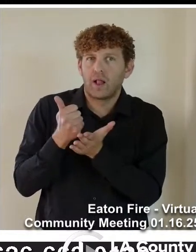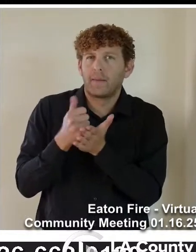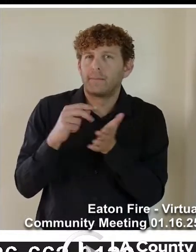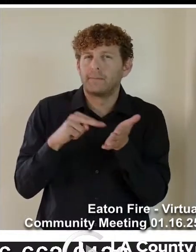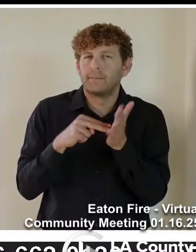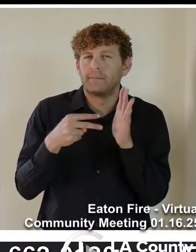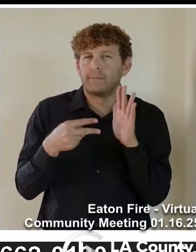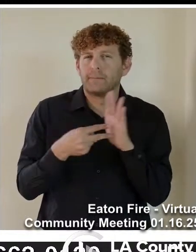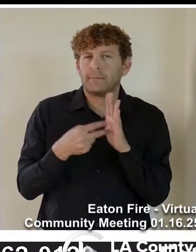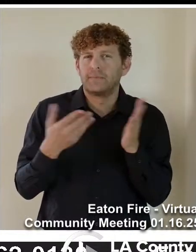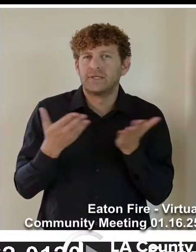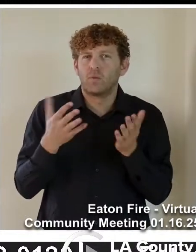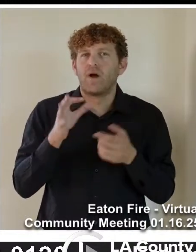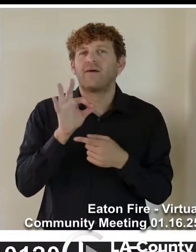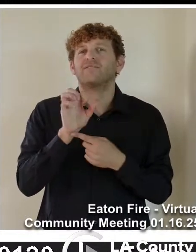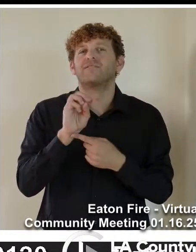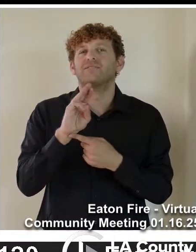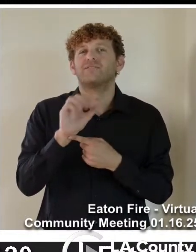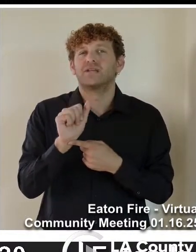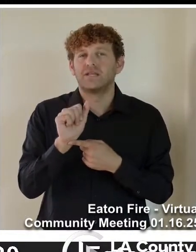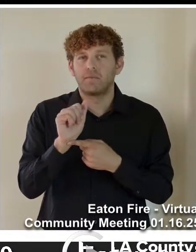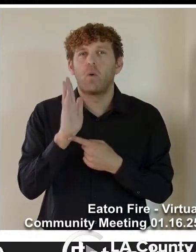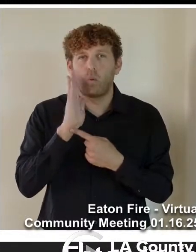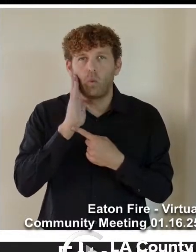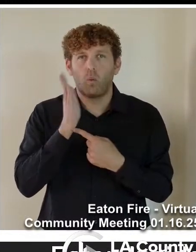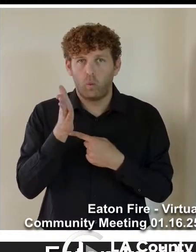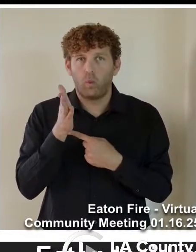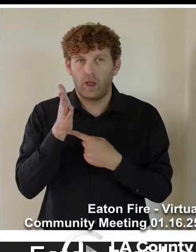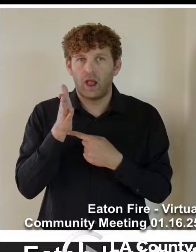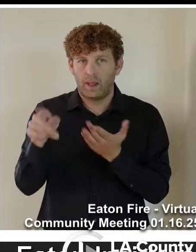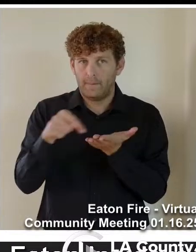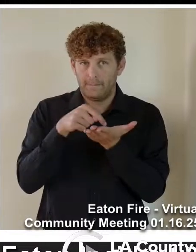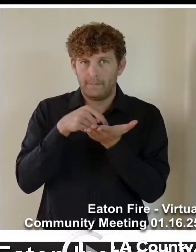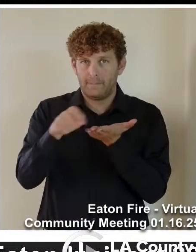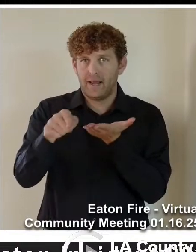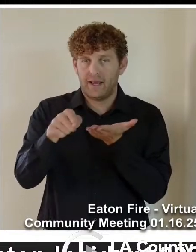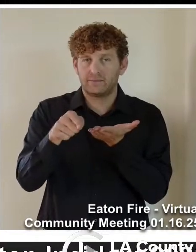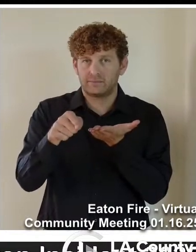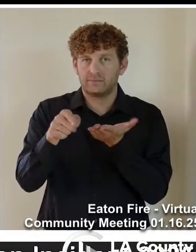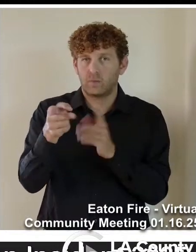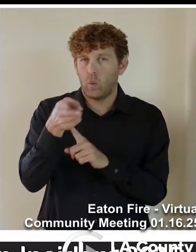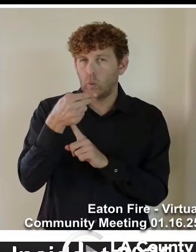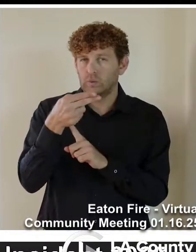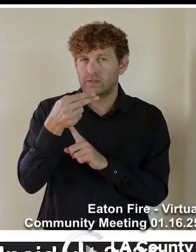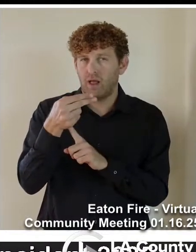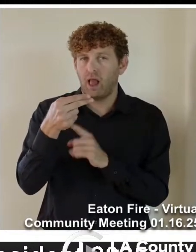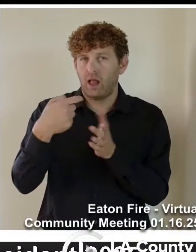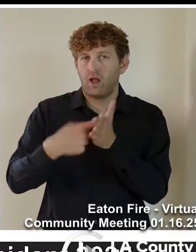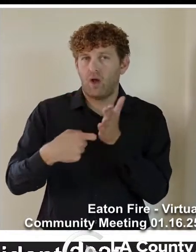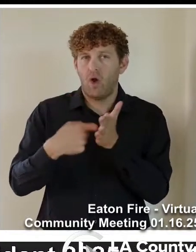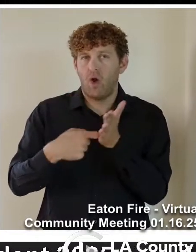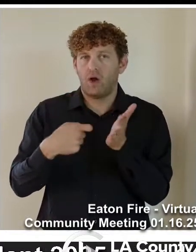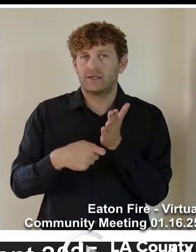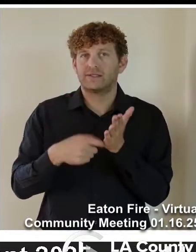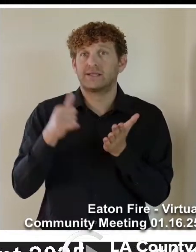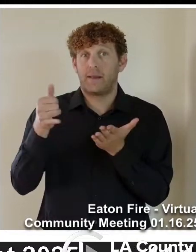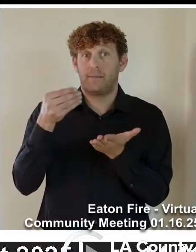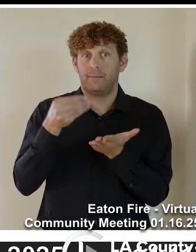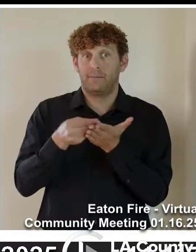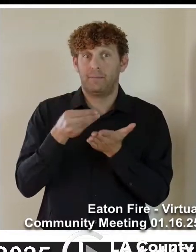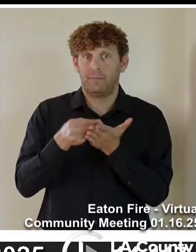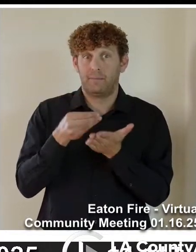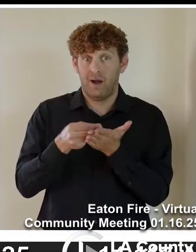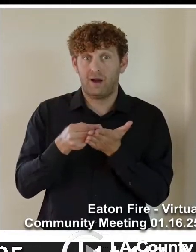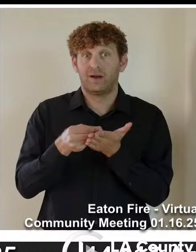is FEMA will cover the cost of your hotel stays, and that money will be paid directly to the